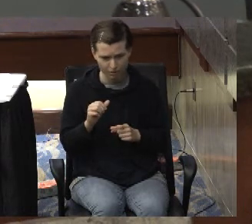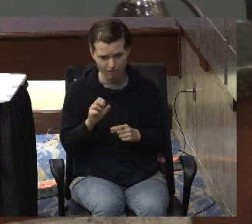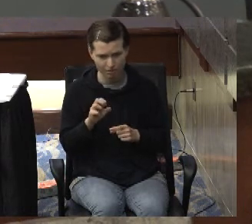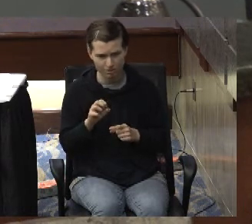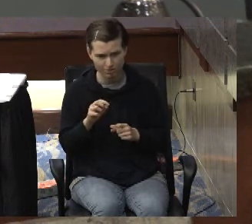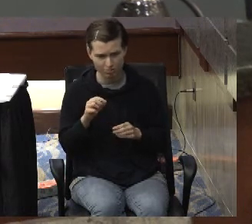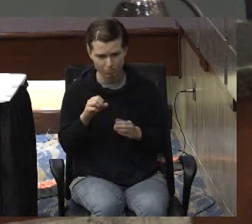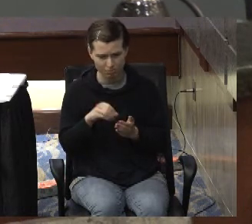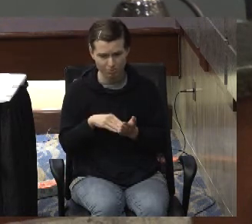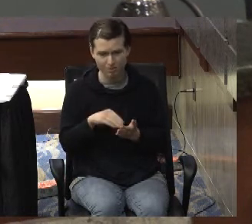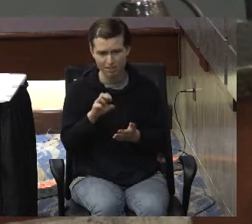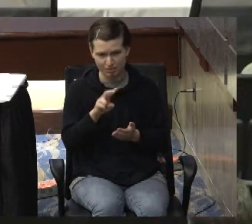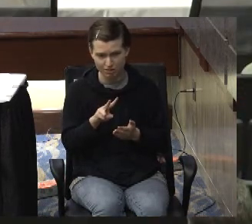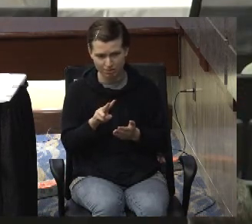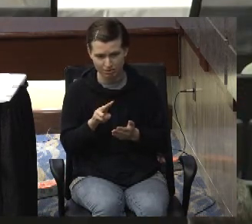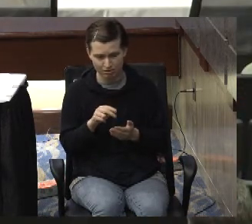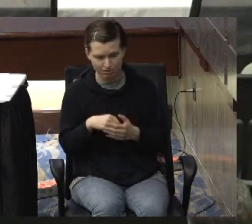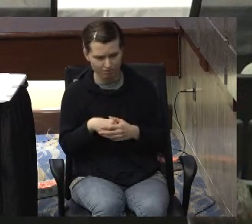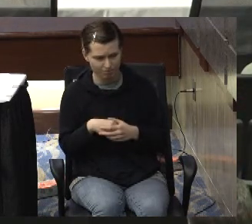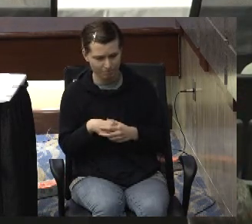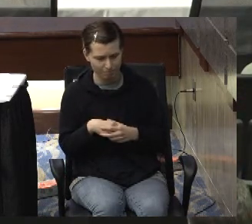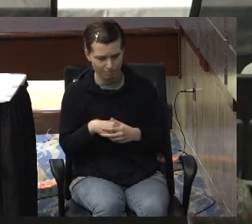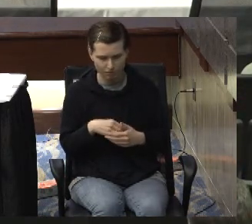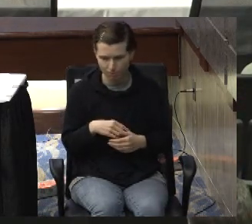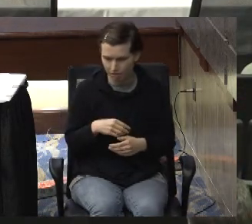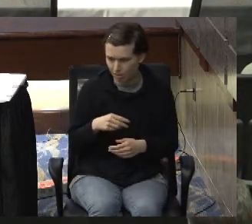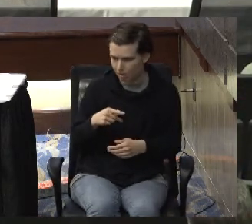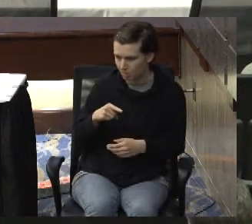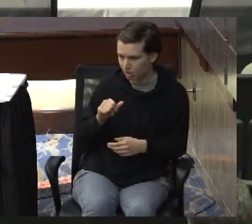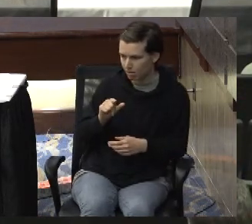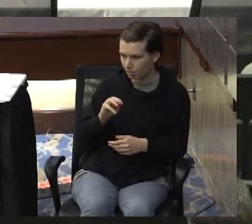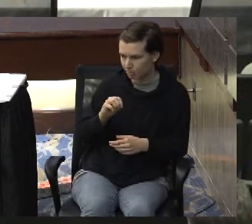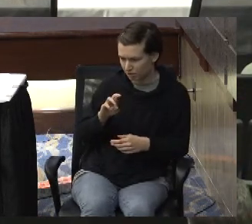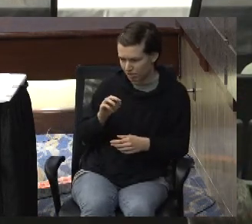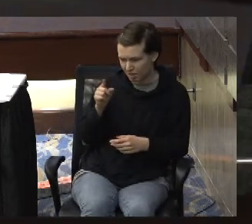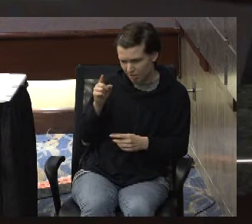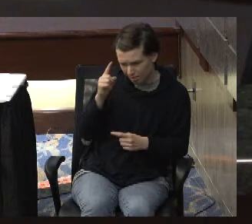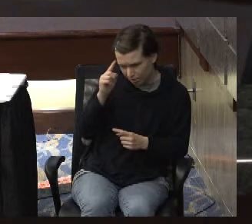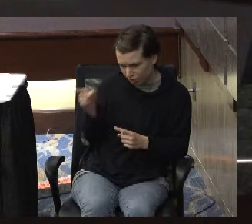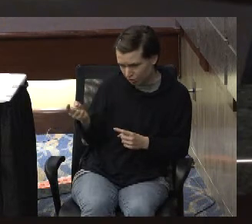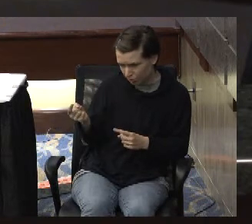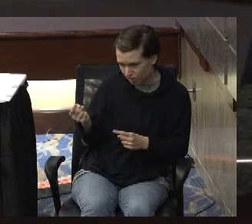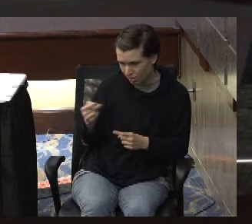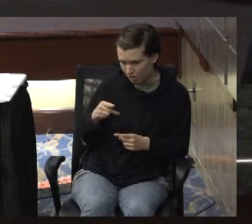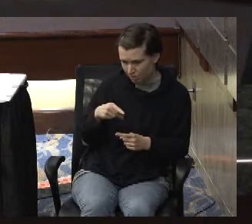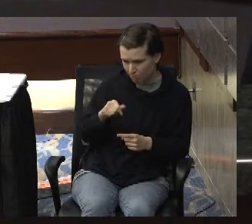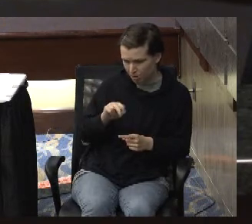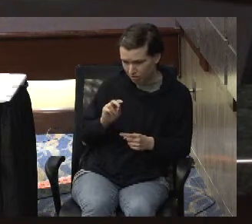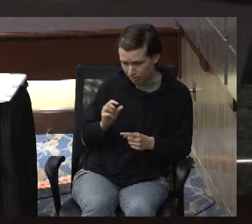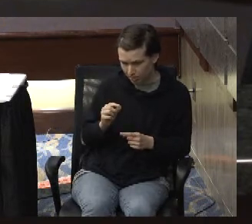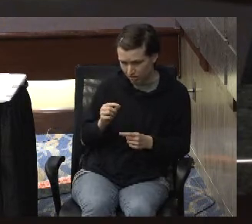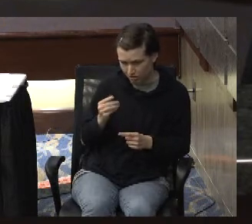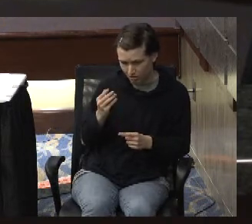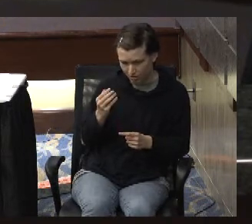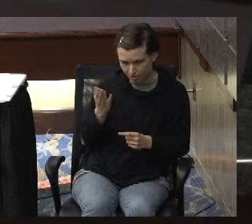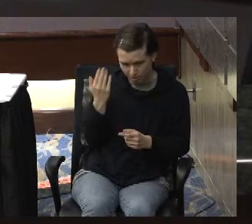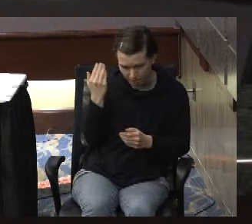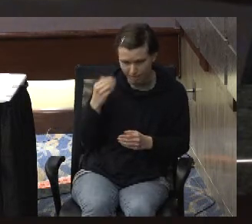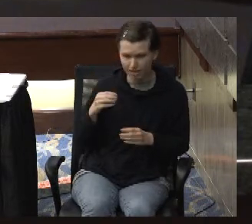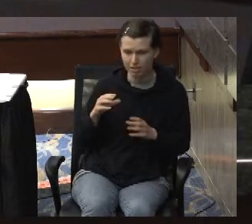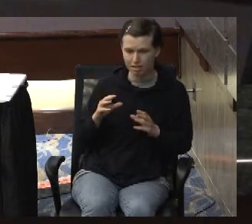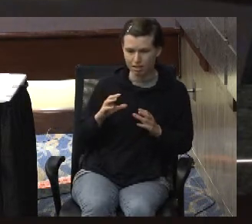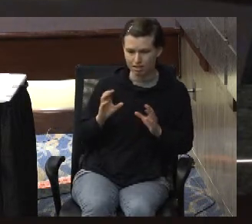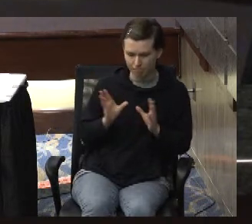way. Riley, I think you and Paul and I had spoken after our last council meeting. We've had so many small